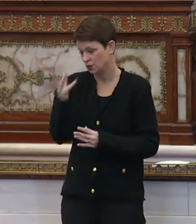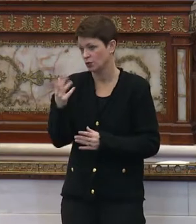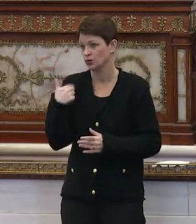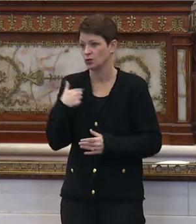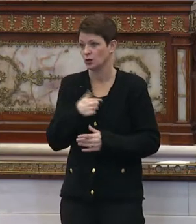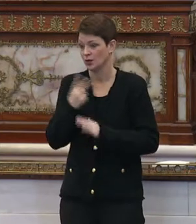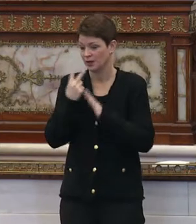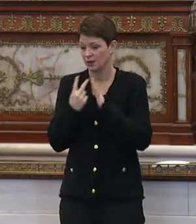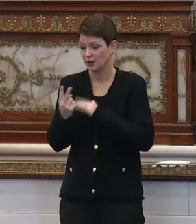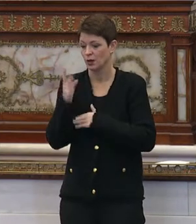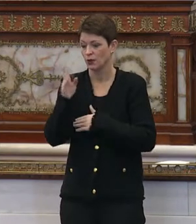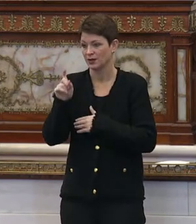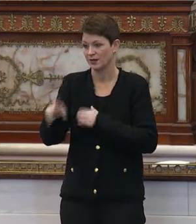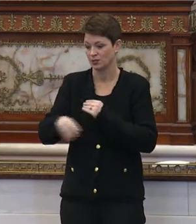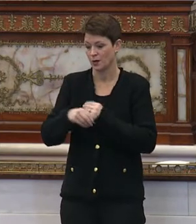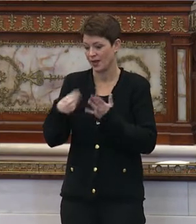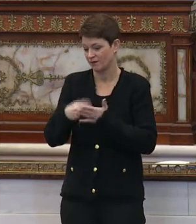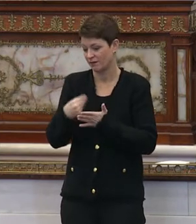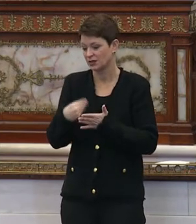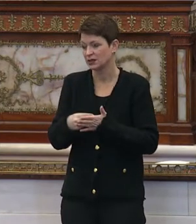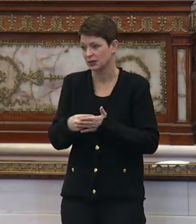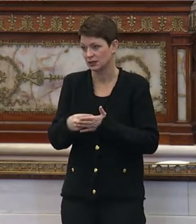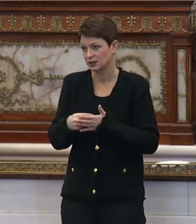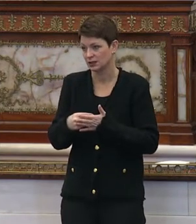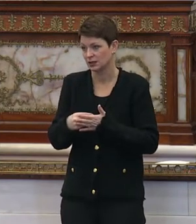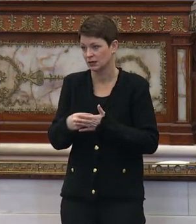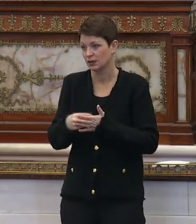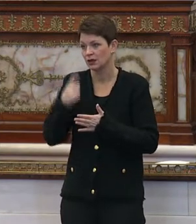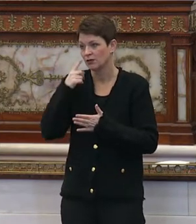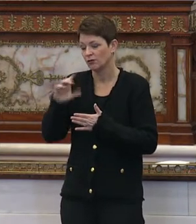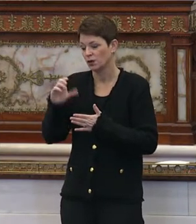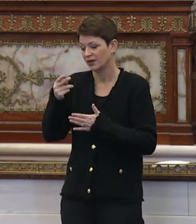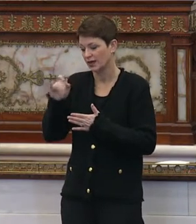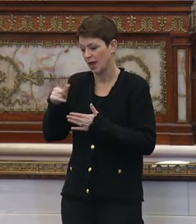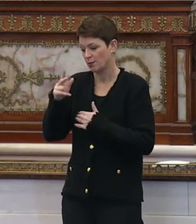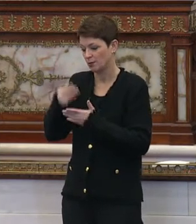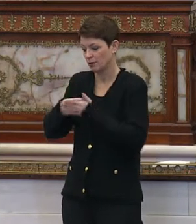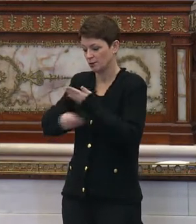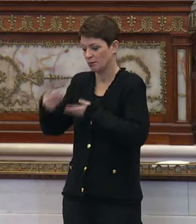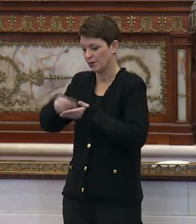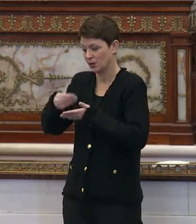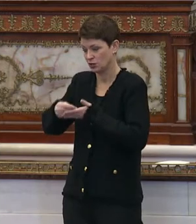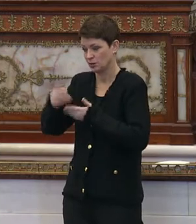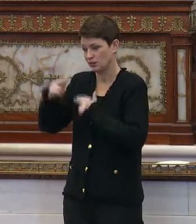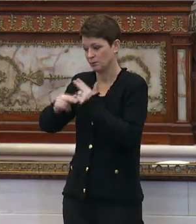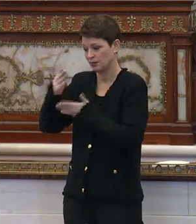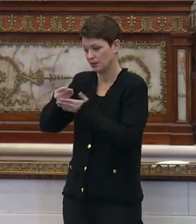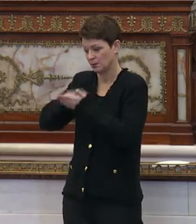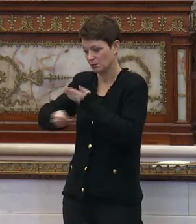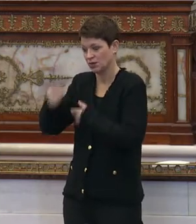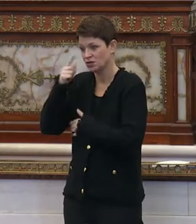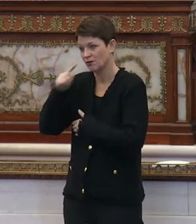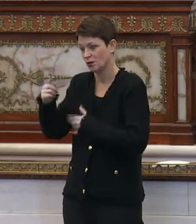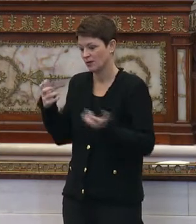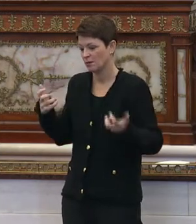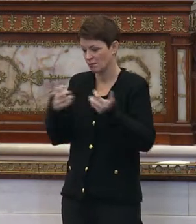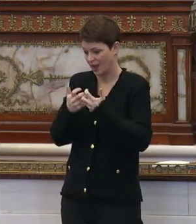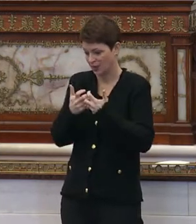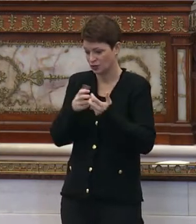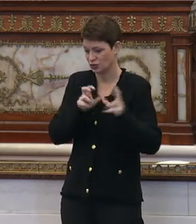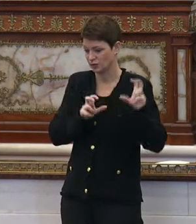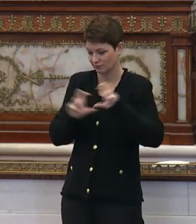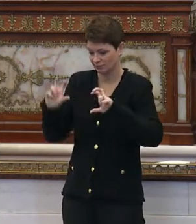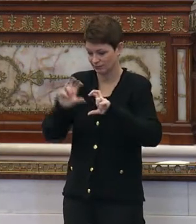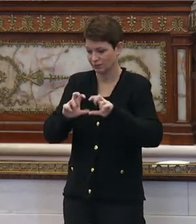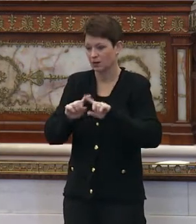we anticipate we will have to add funding on the capital budget side for the matches, but we are